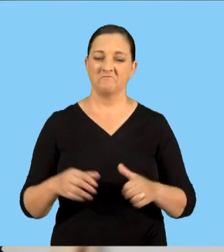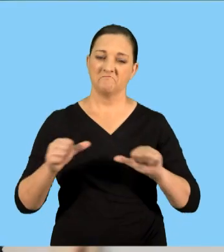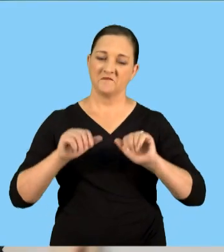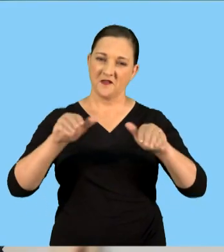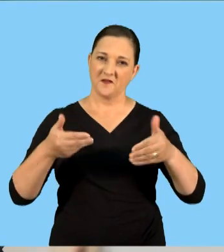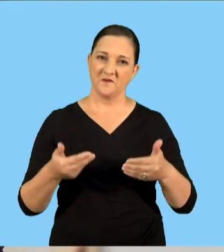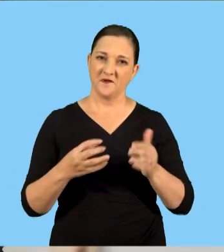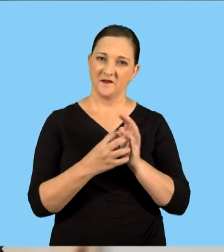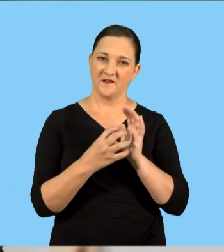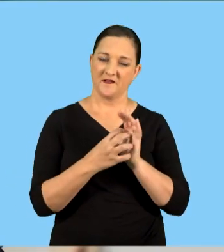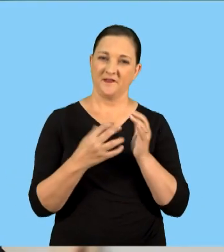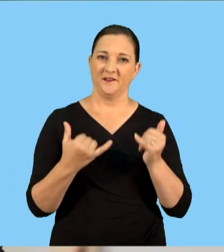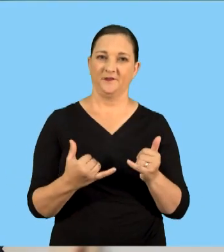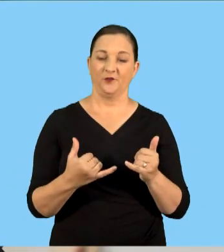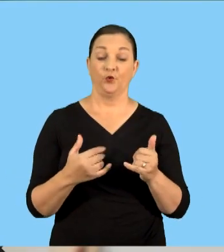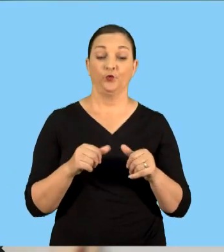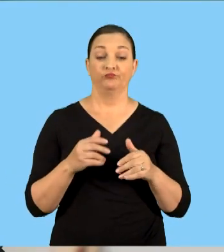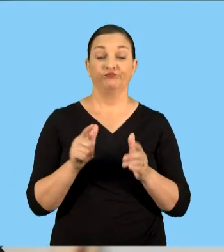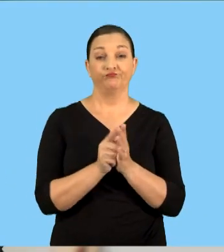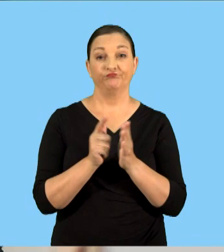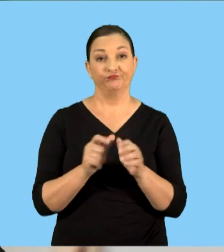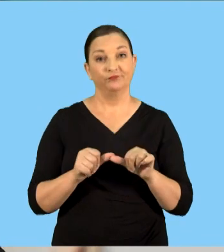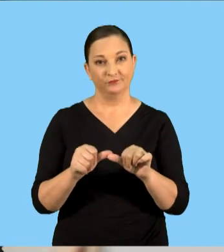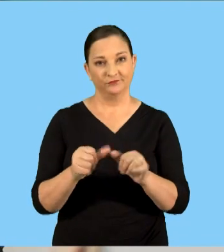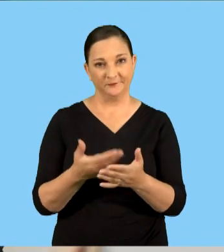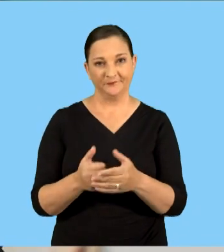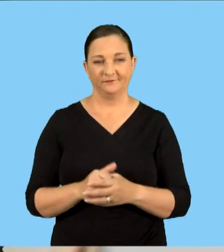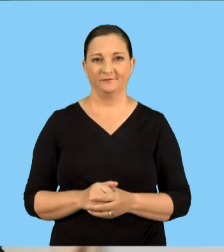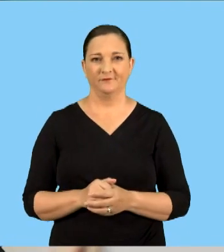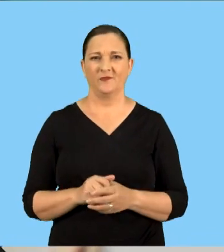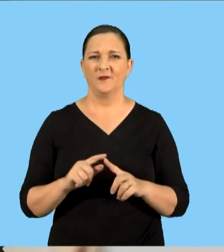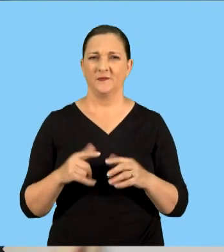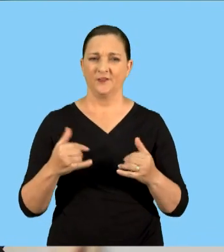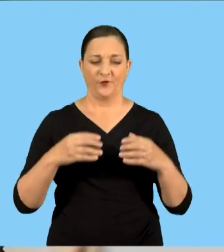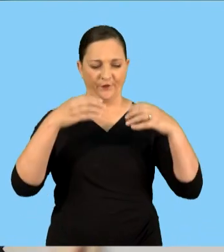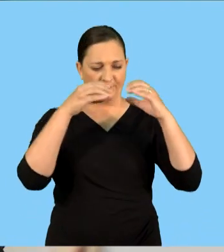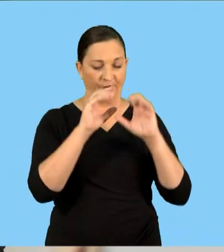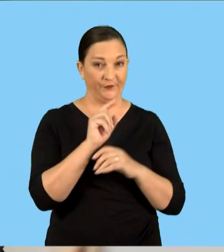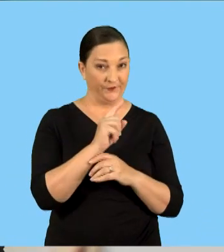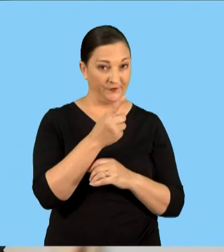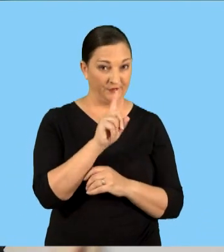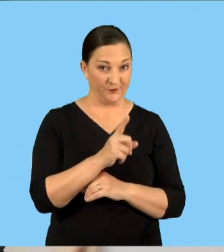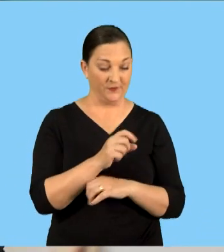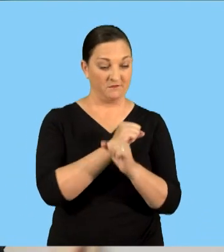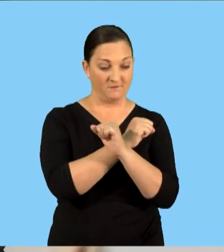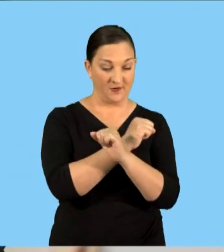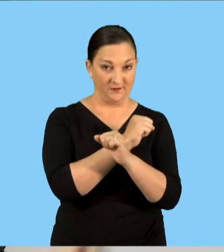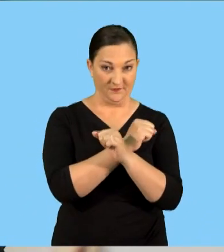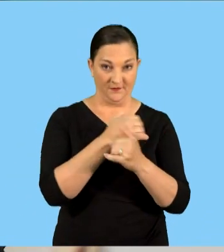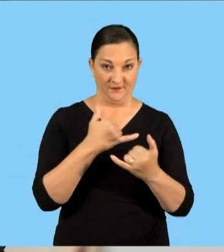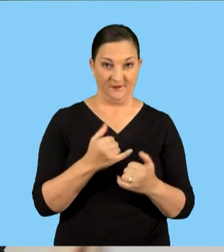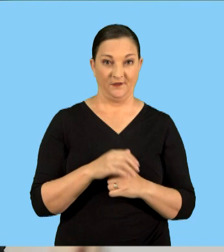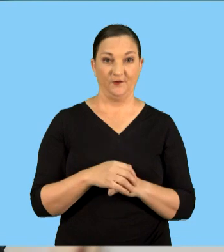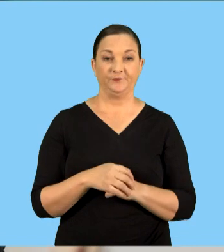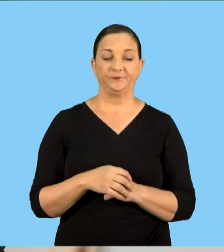Welcome back from the ad break, and let's continue with our lesson. So now we are going to go into the first focus of our lesson, and that is multiplication